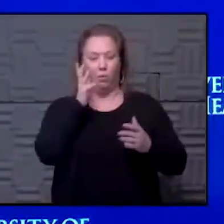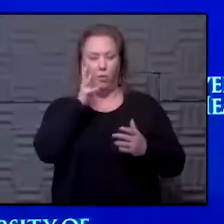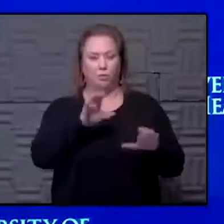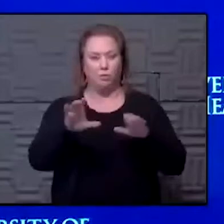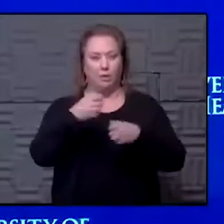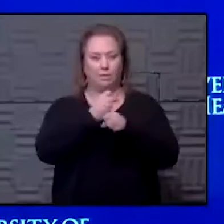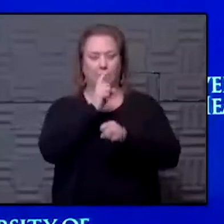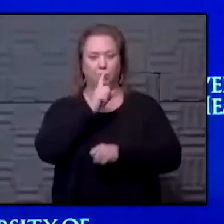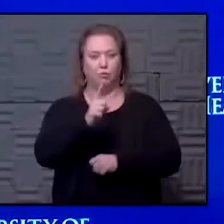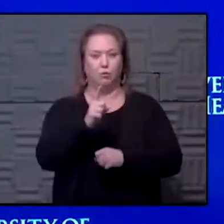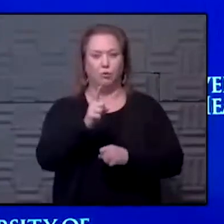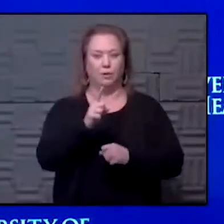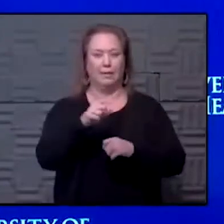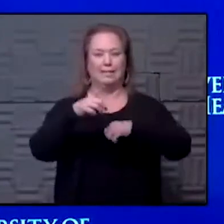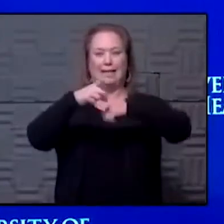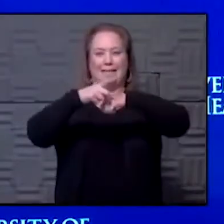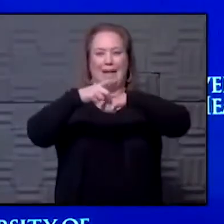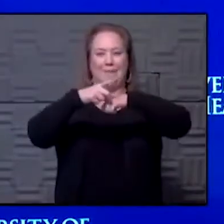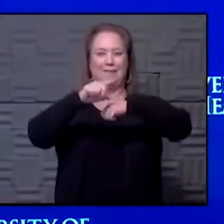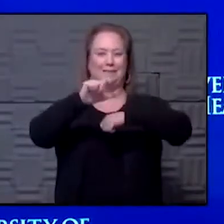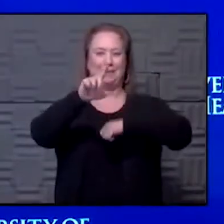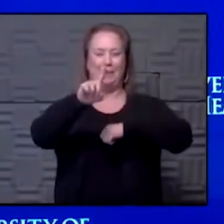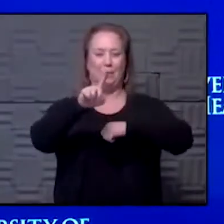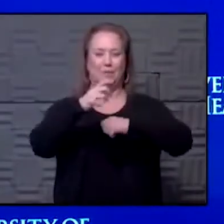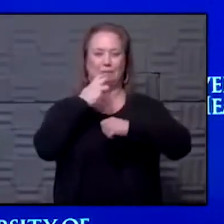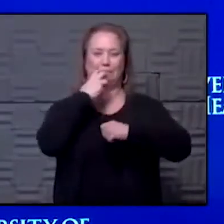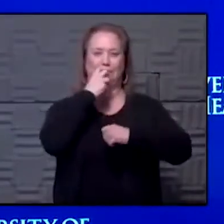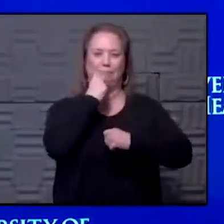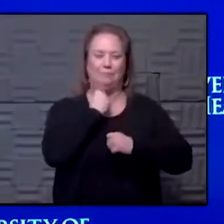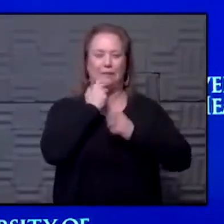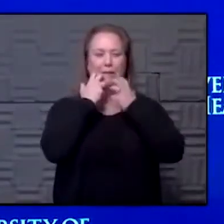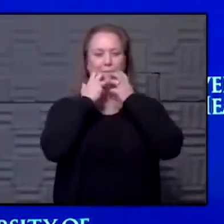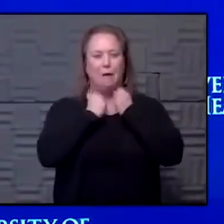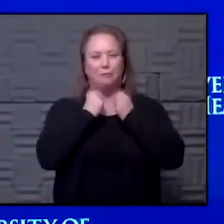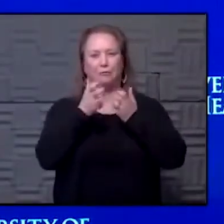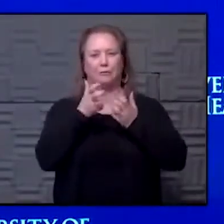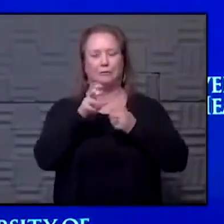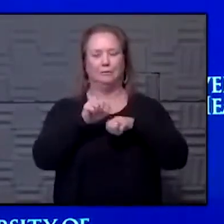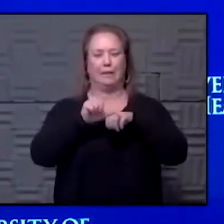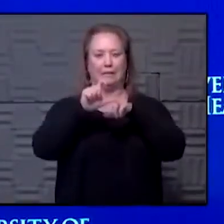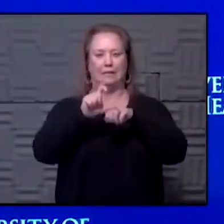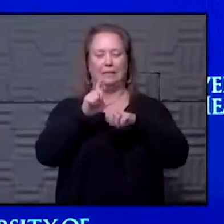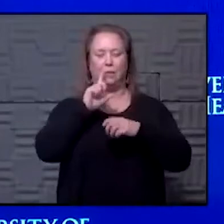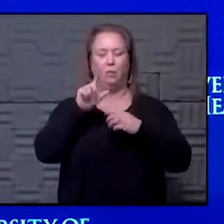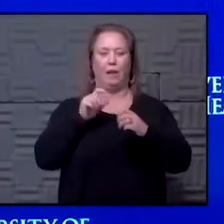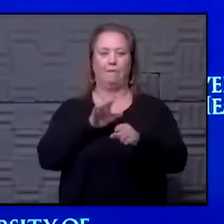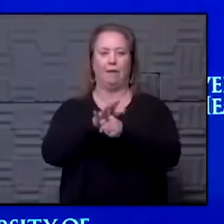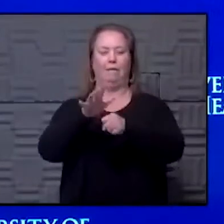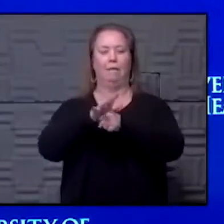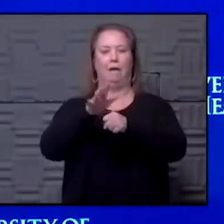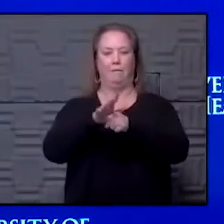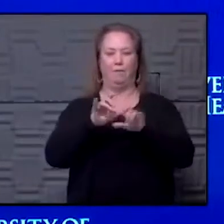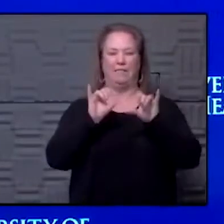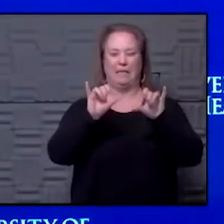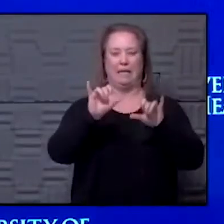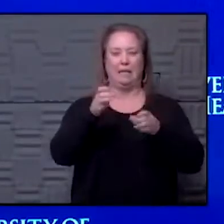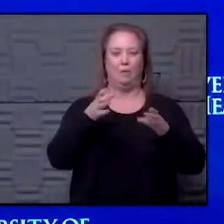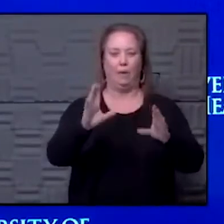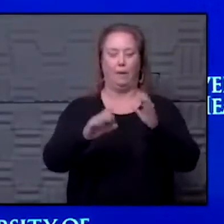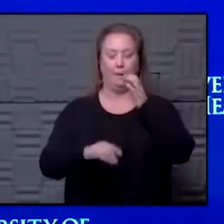order to make sure we do. Because we treat it like diamonds and gold, man. That is such precious. And until we have a bigger supply, it's going to remain that way. By the way, I